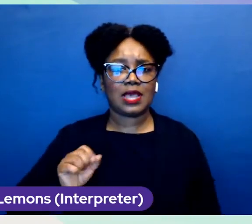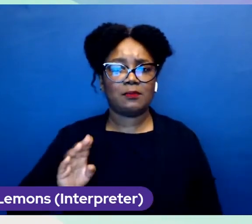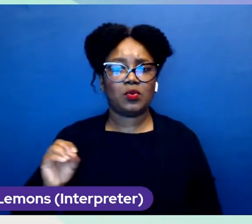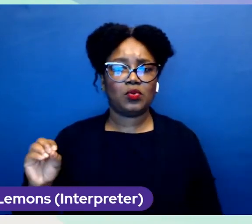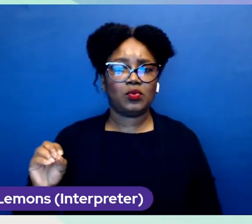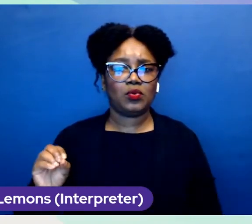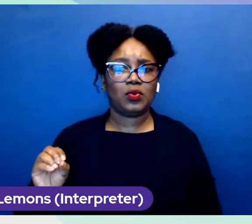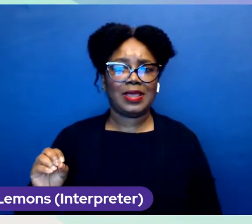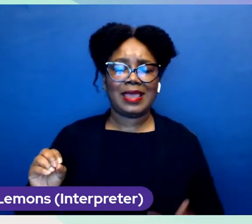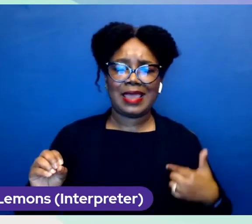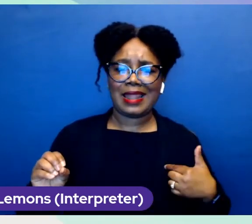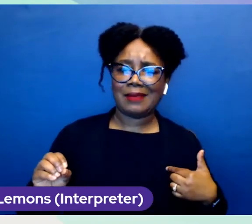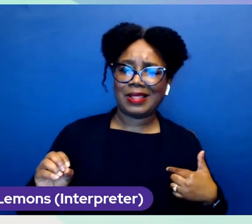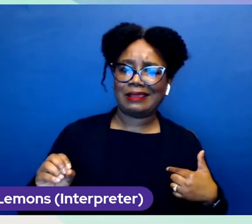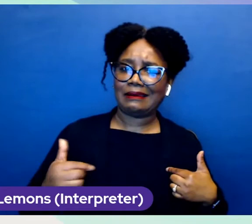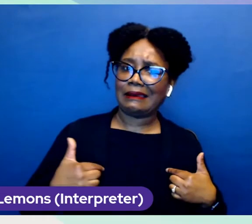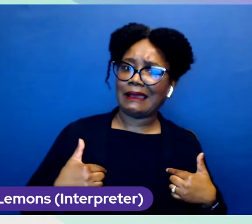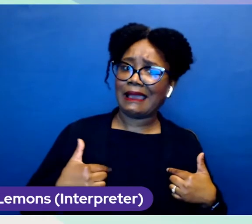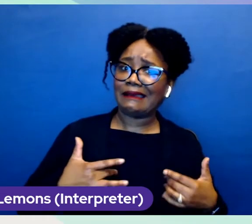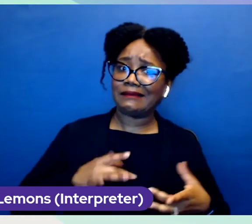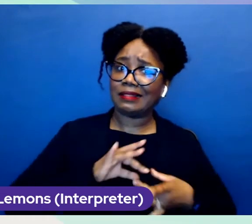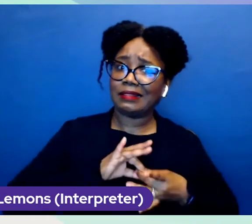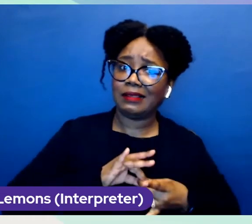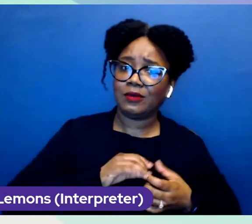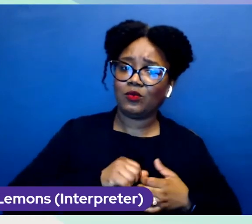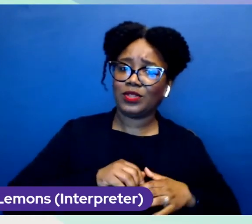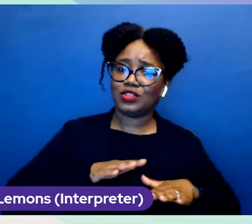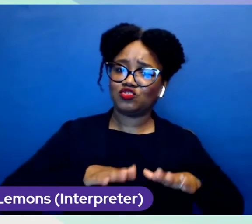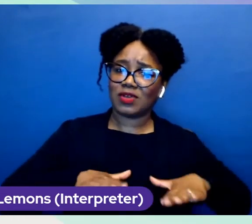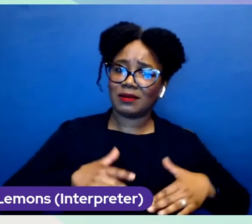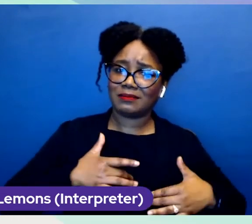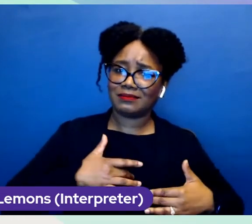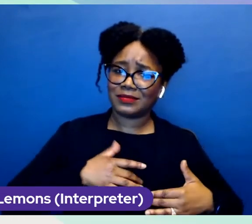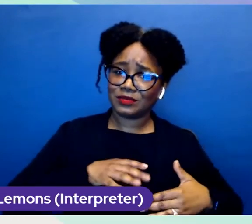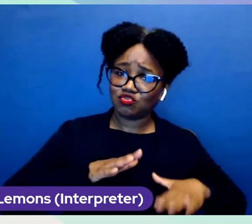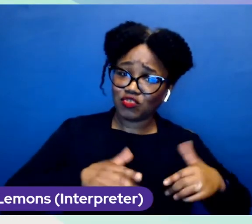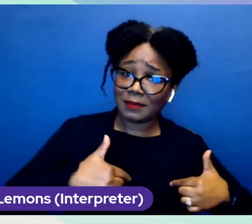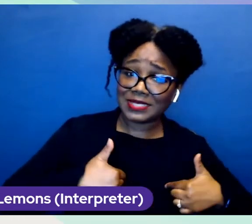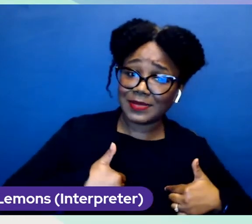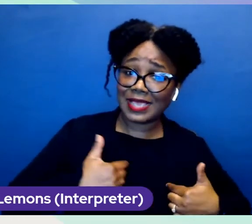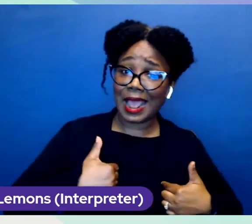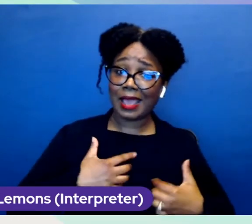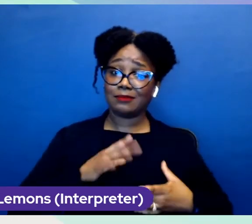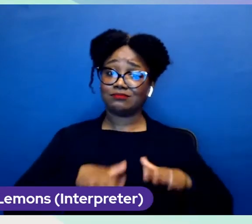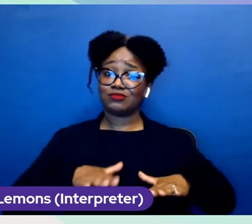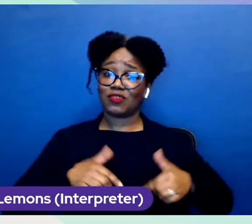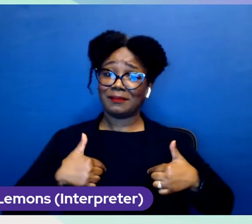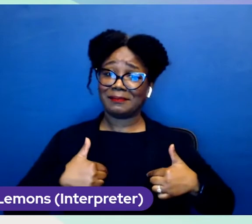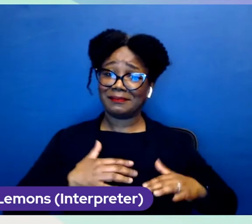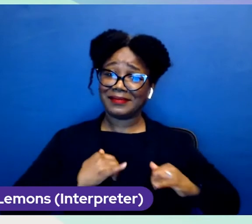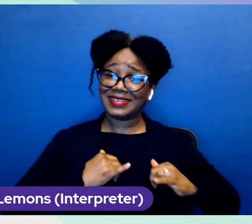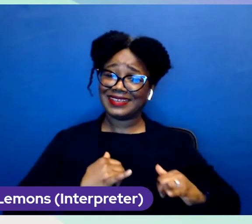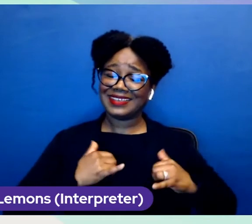drums. I'm the drum and the drum is me. And that was the start of the whole explosion per se. And it's